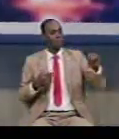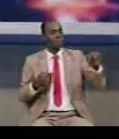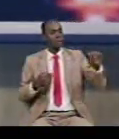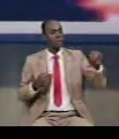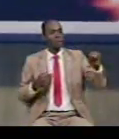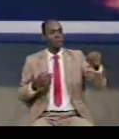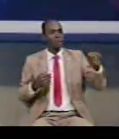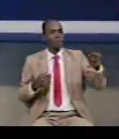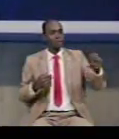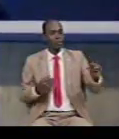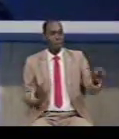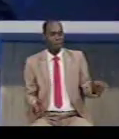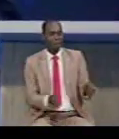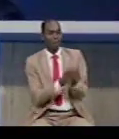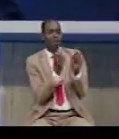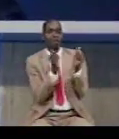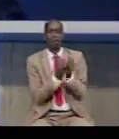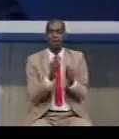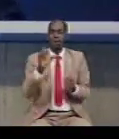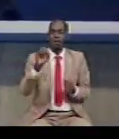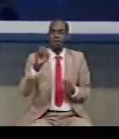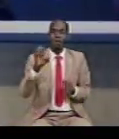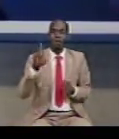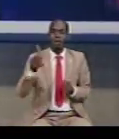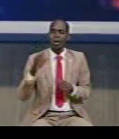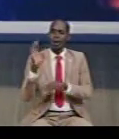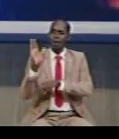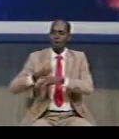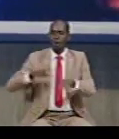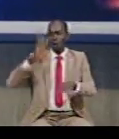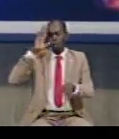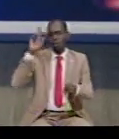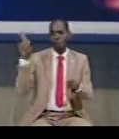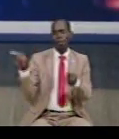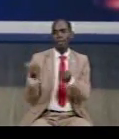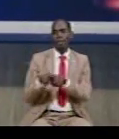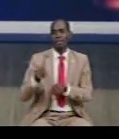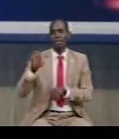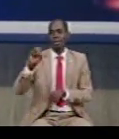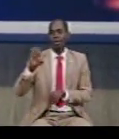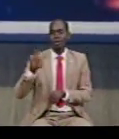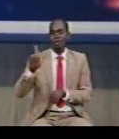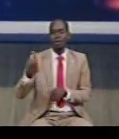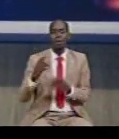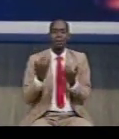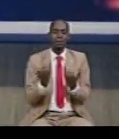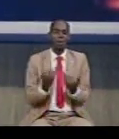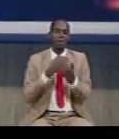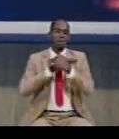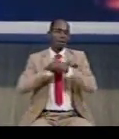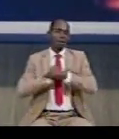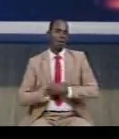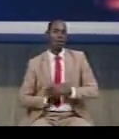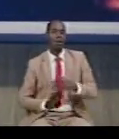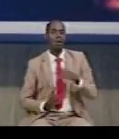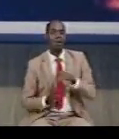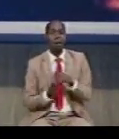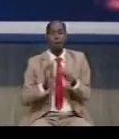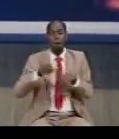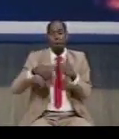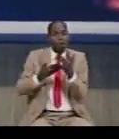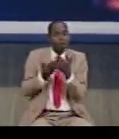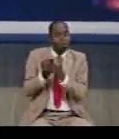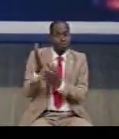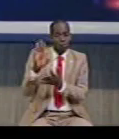brother Saul, rest had come. And now all through his life there was peace. All through his